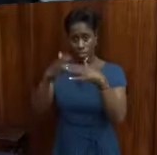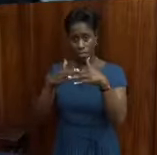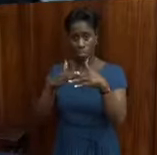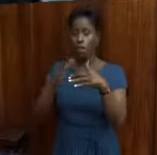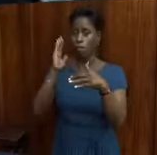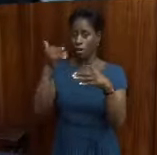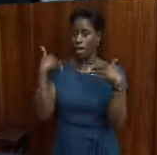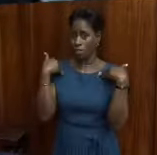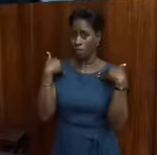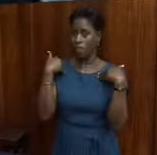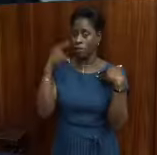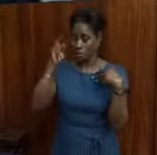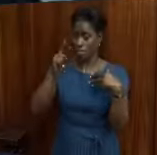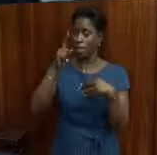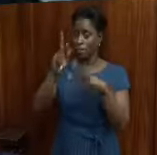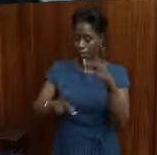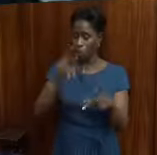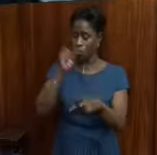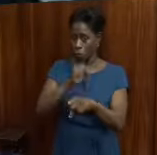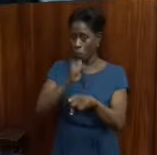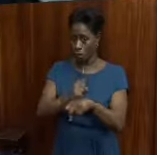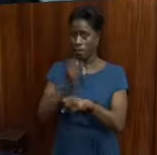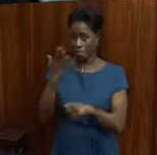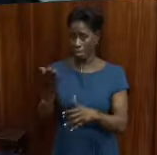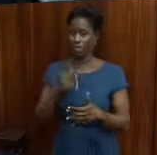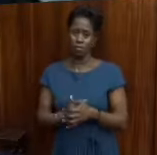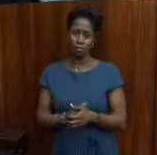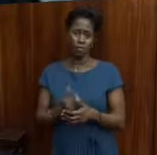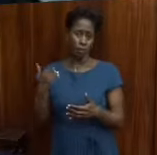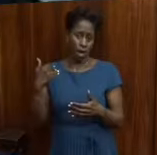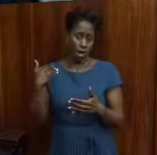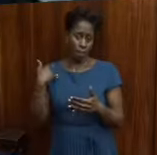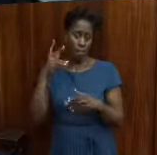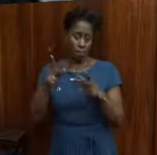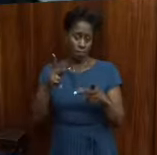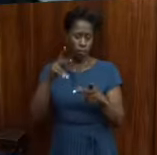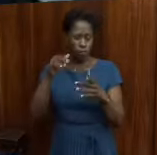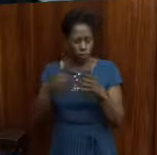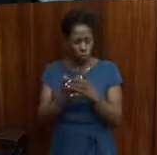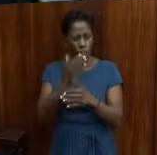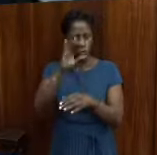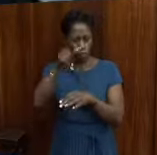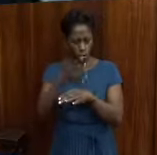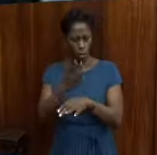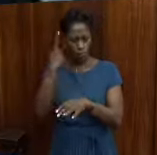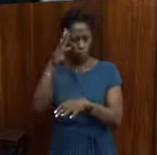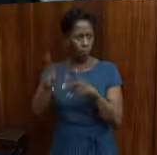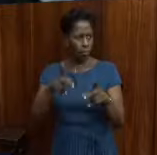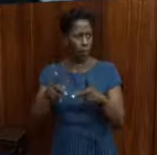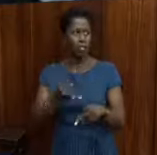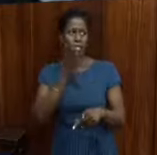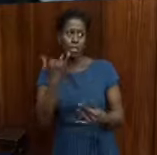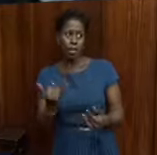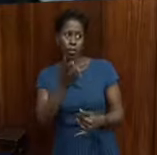jobs. Mr. Speaker, the redevelopment of the Hiwanora International Airport is necessary if we